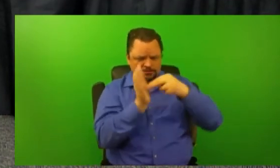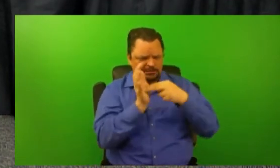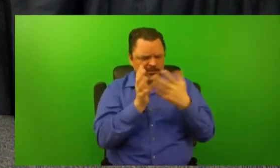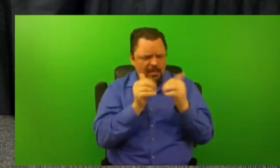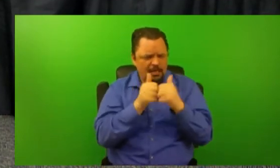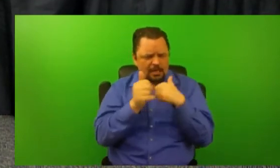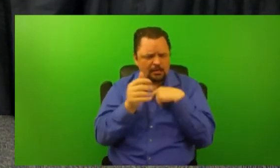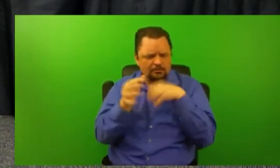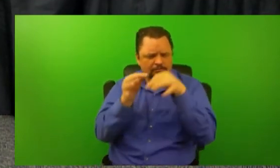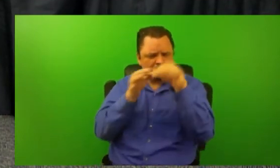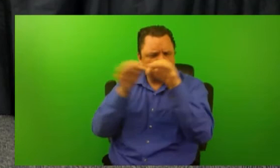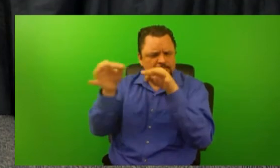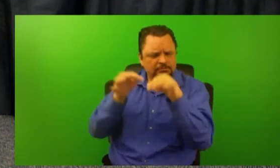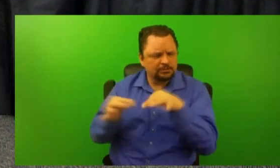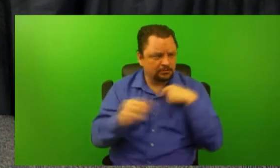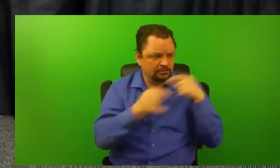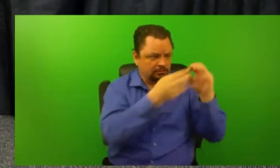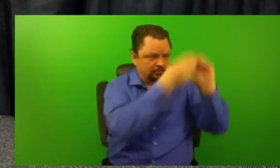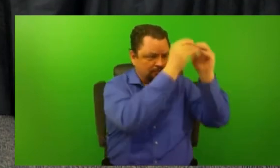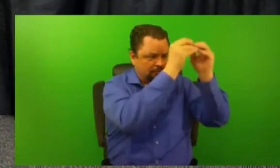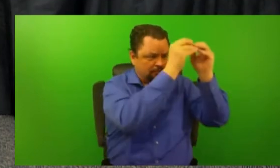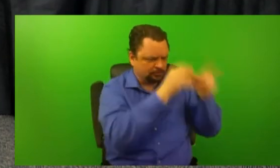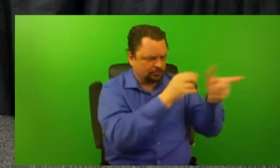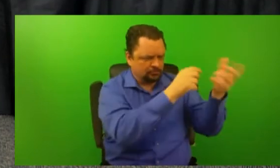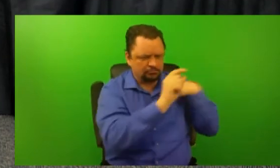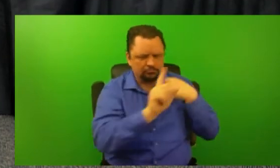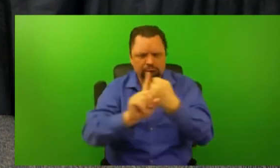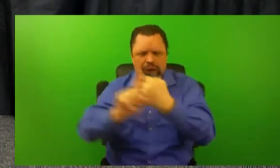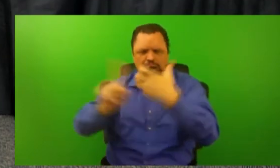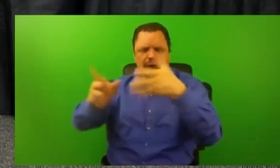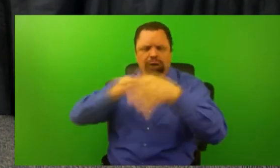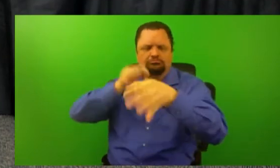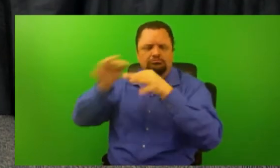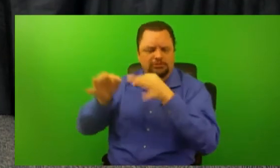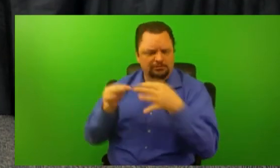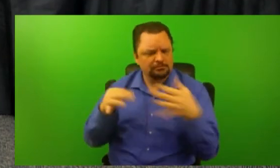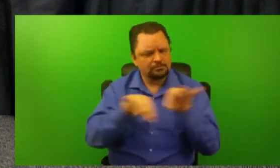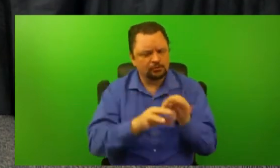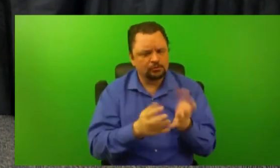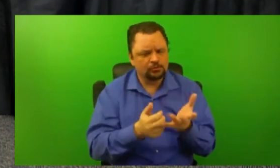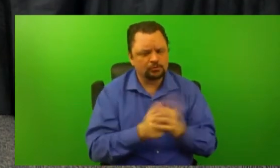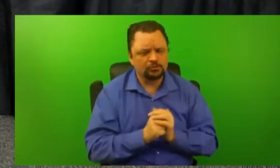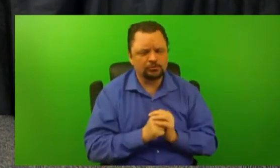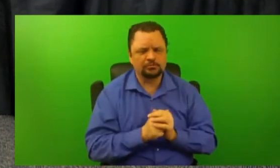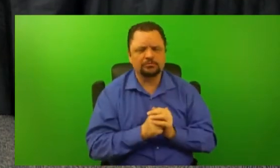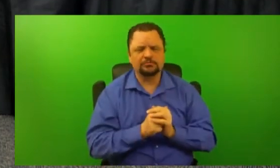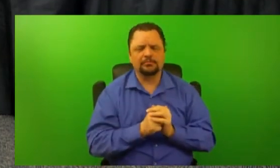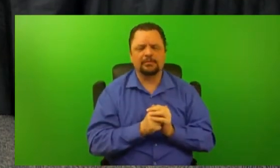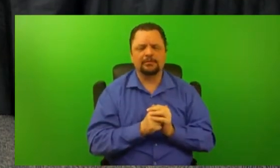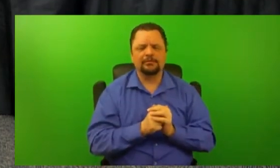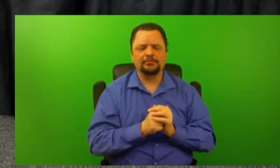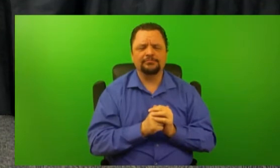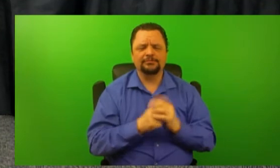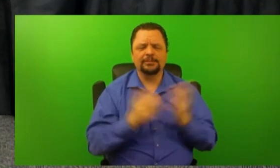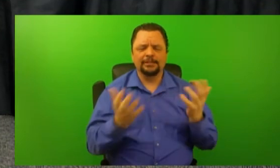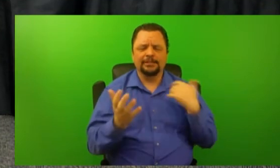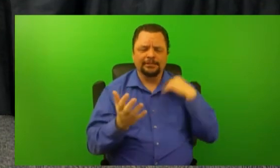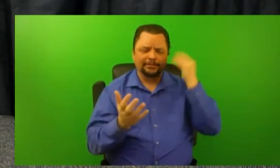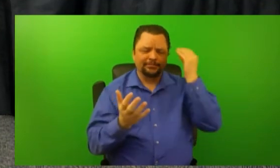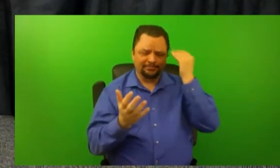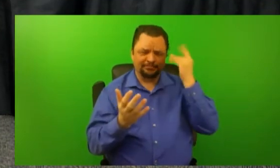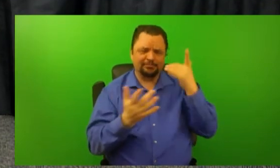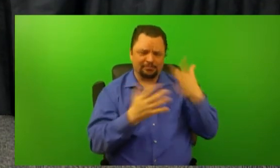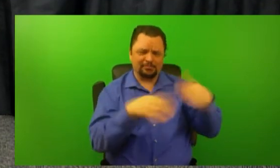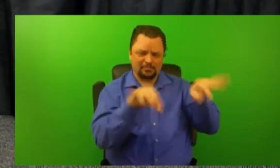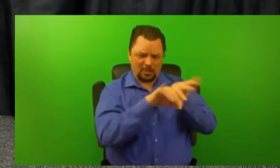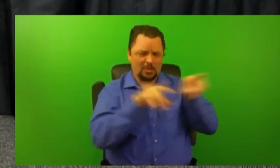more important than just the raw data itself. And patients certainly have